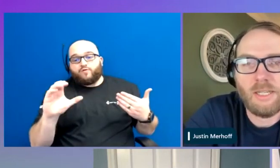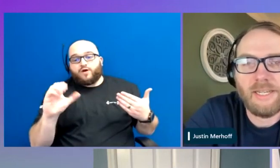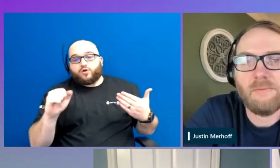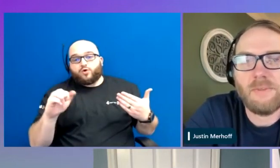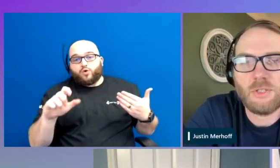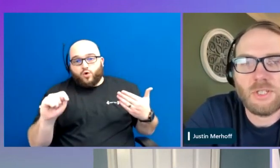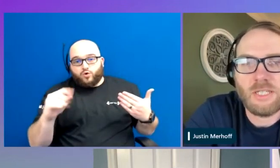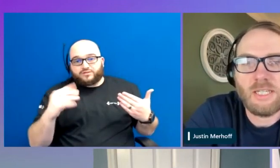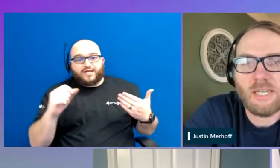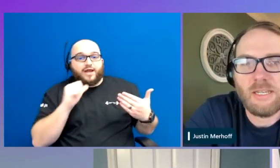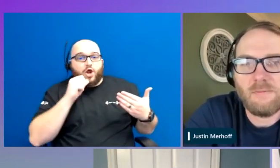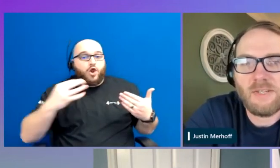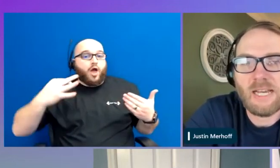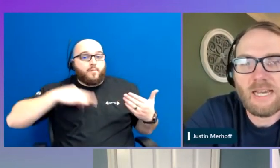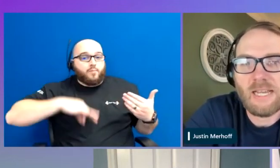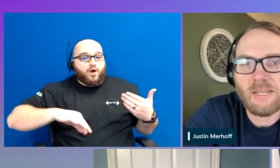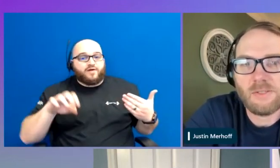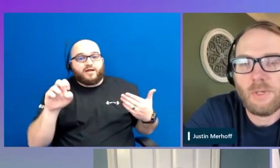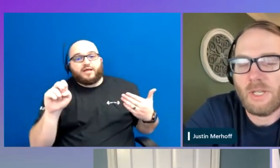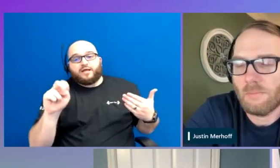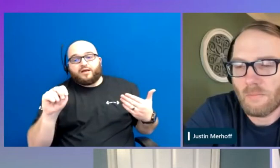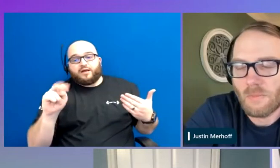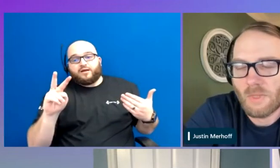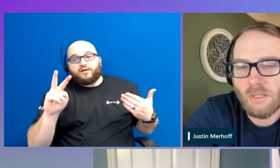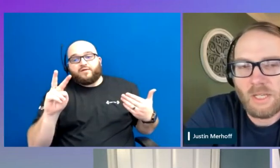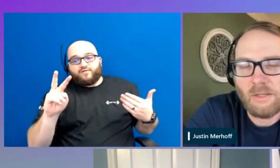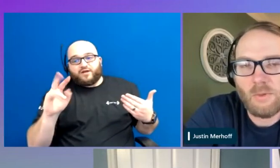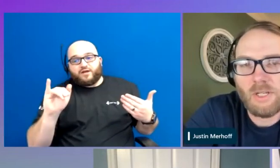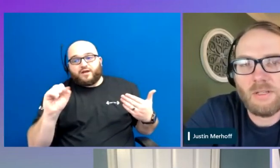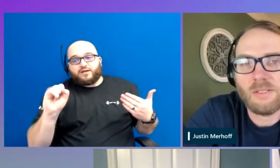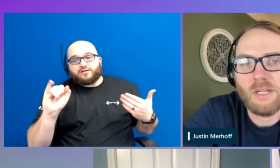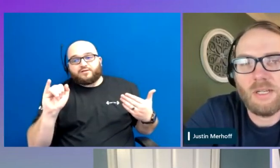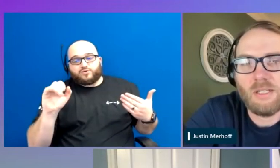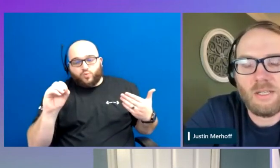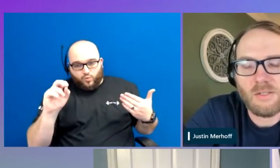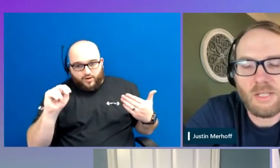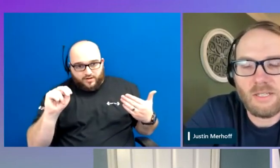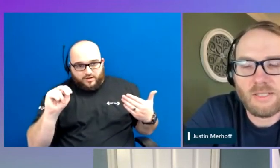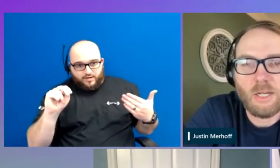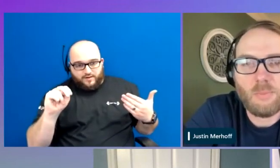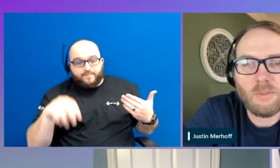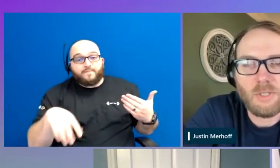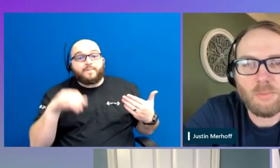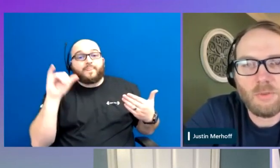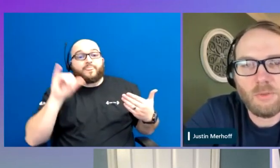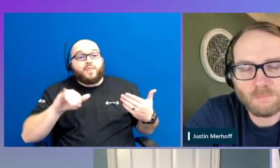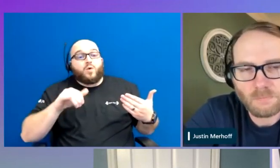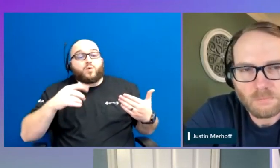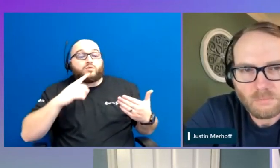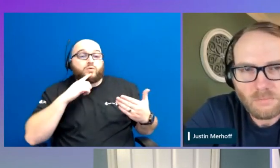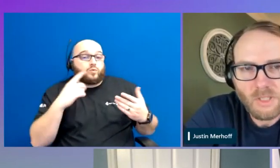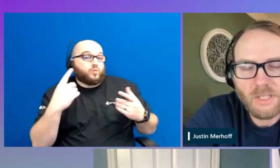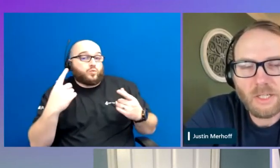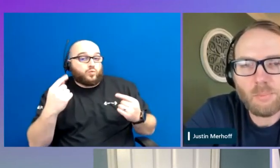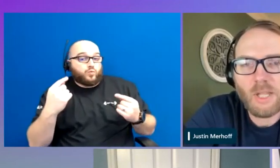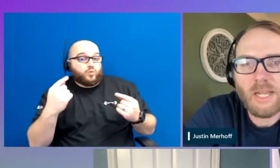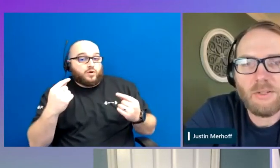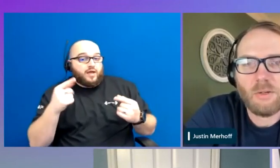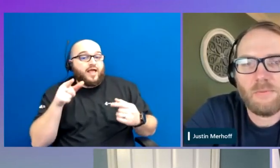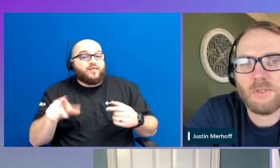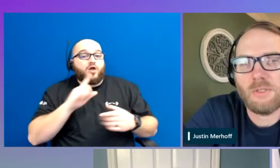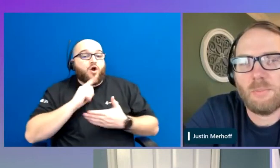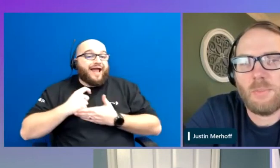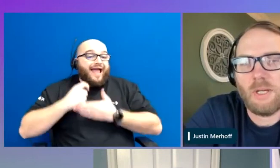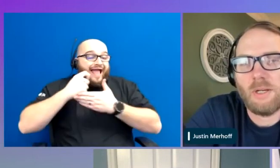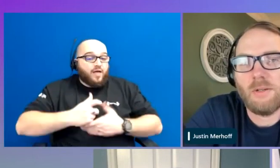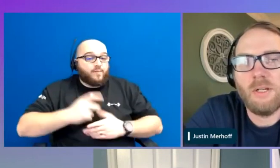called Envision, Envison. And what it has done is it is helping people that are blind